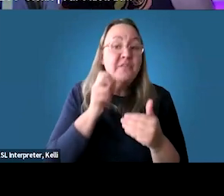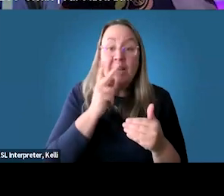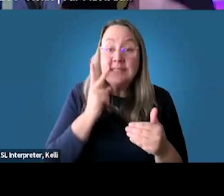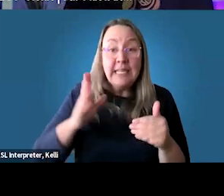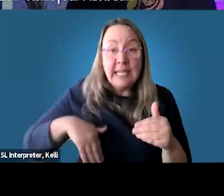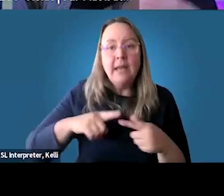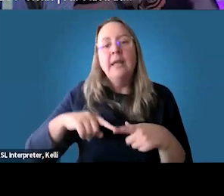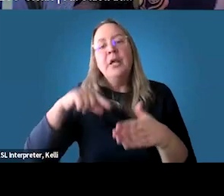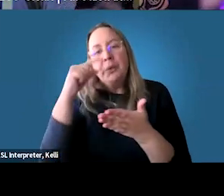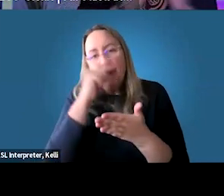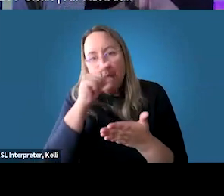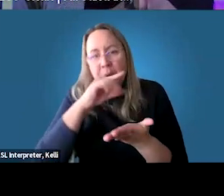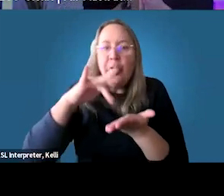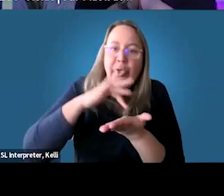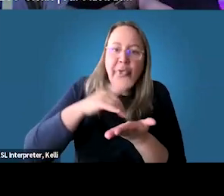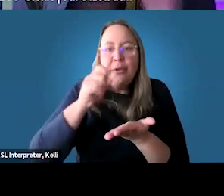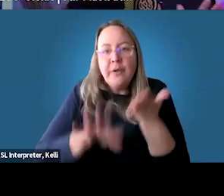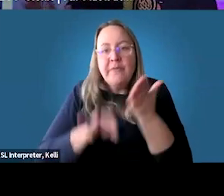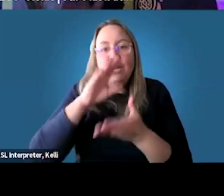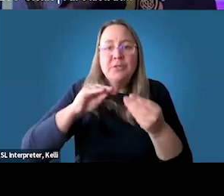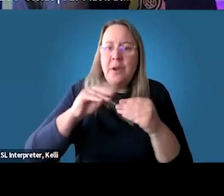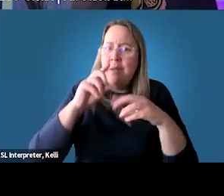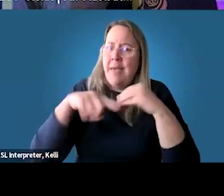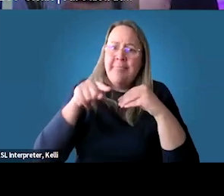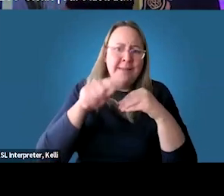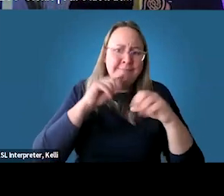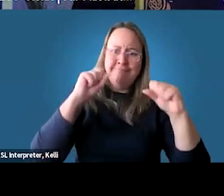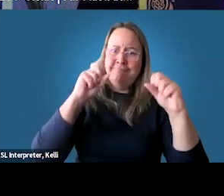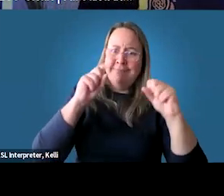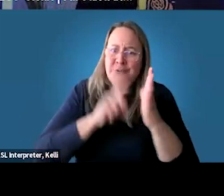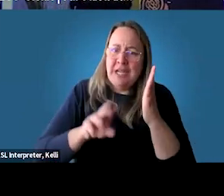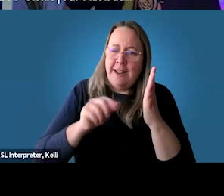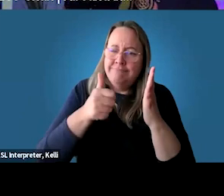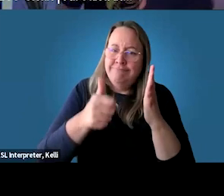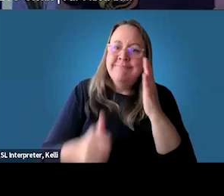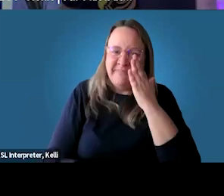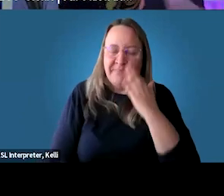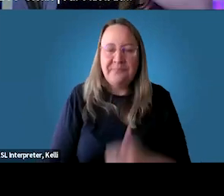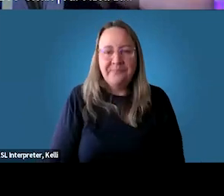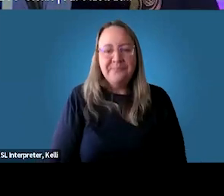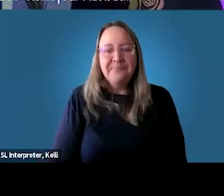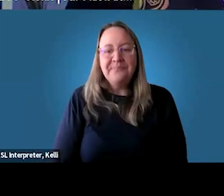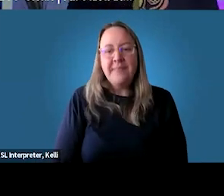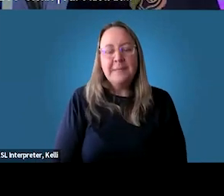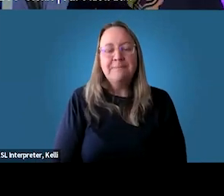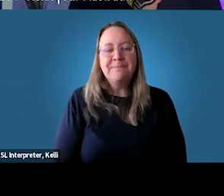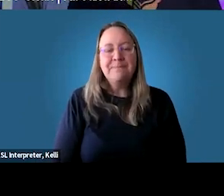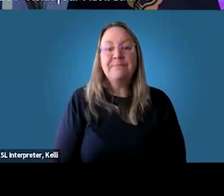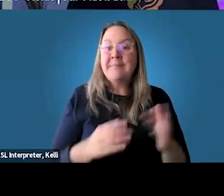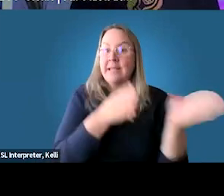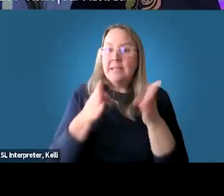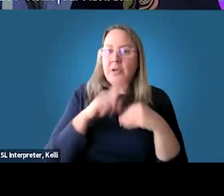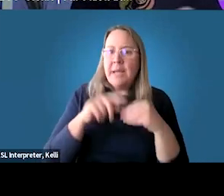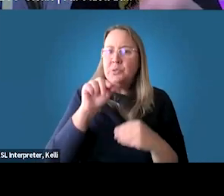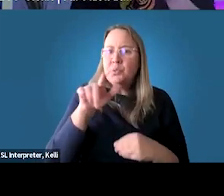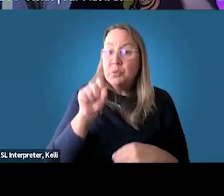It's on YouTube also. You can see the whole thing. But the story of this is amazing. So go check out Rat Tattoo TikTok musical. Okay, let's talk about